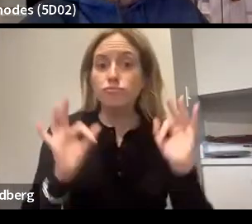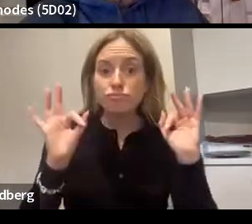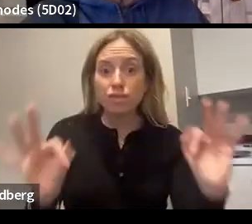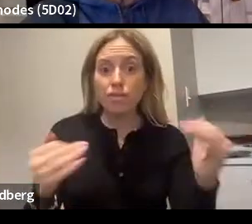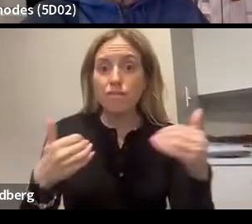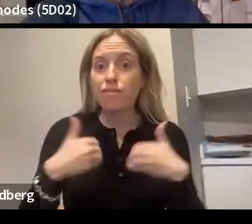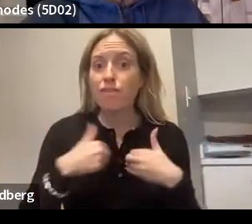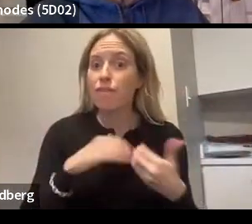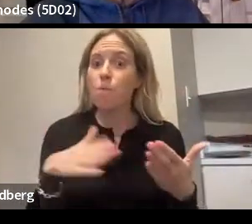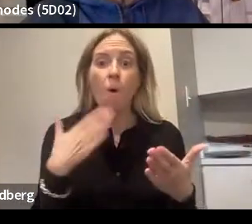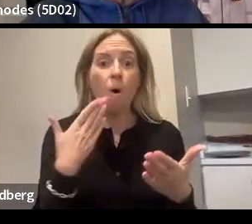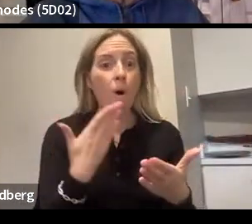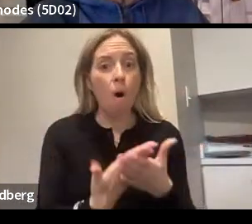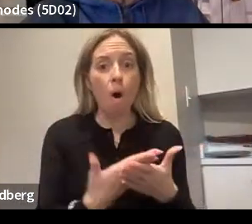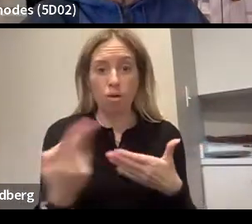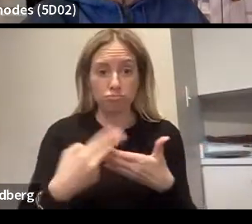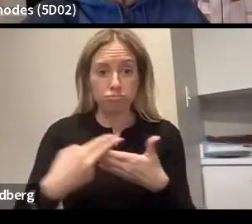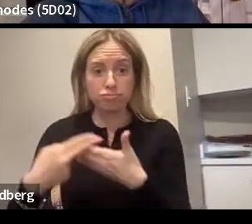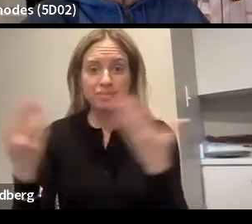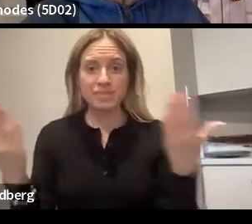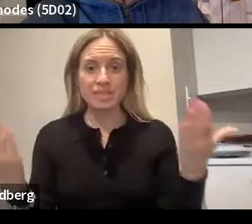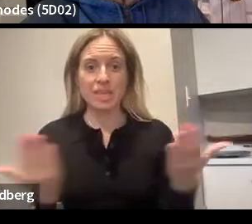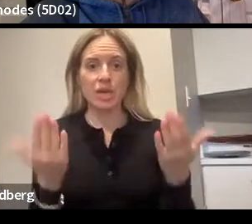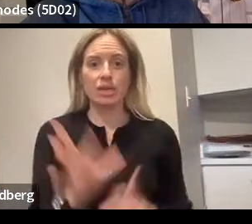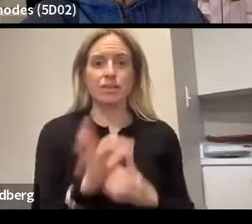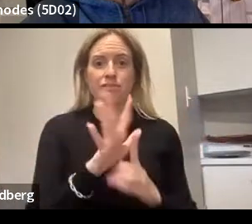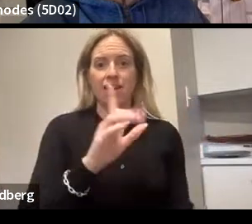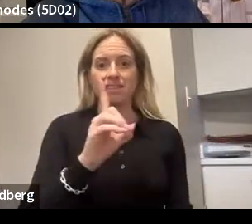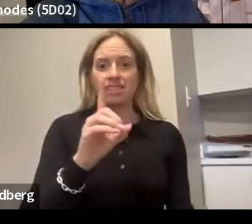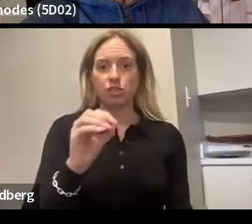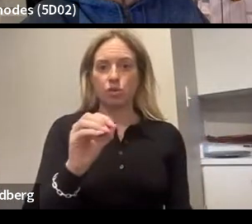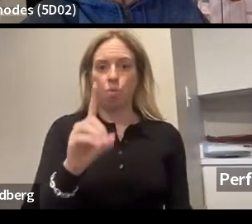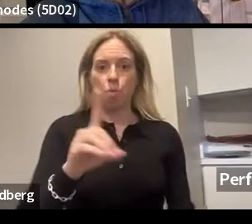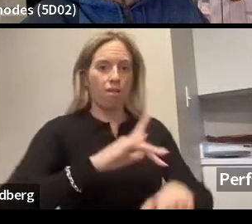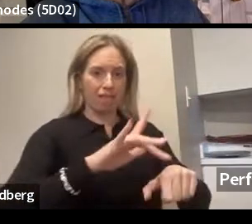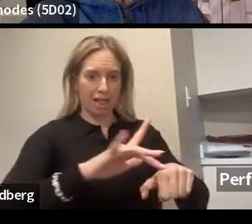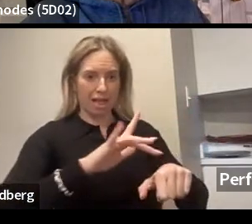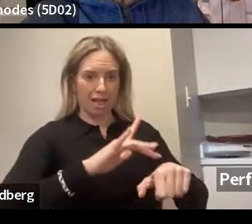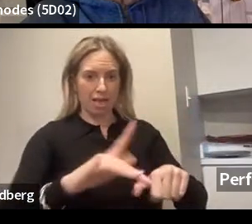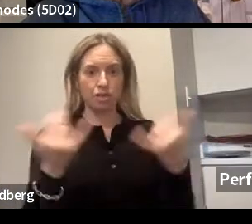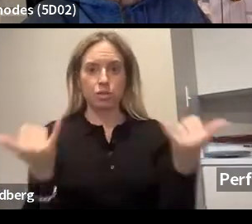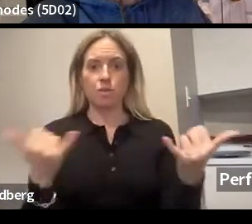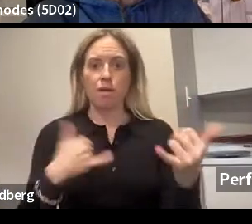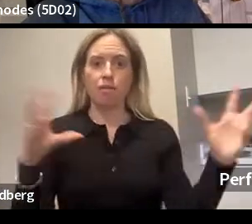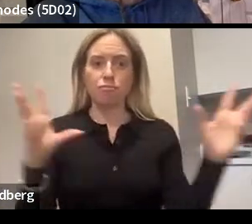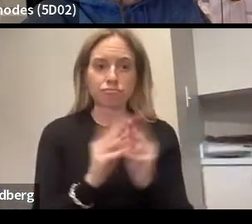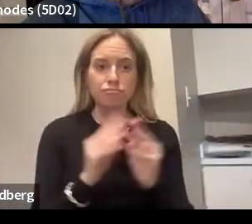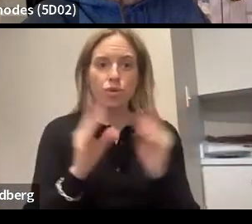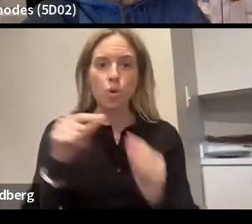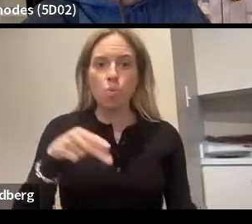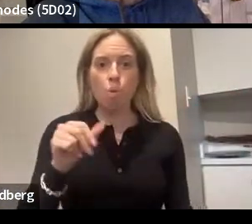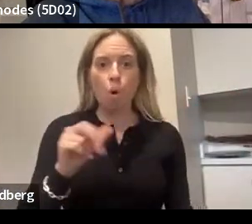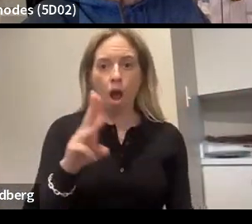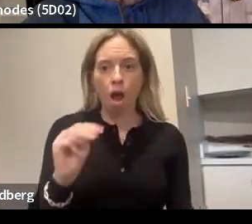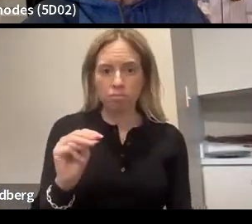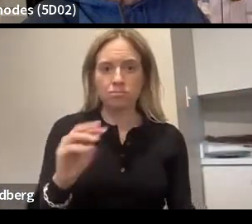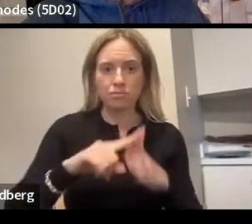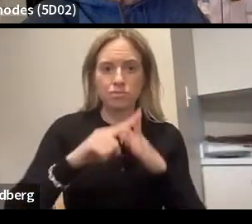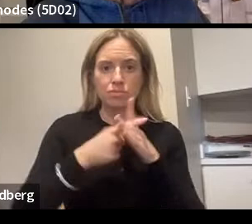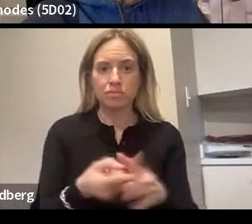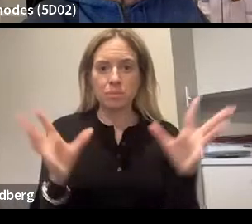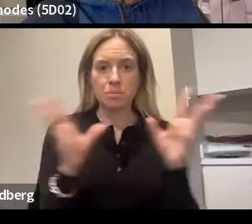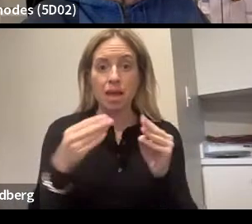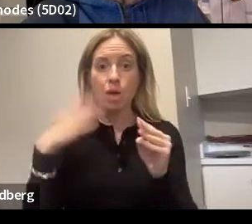have everyone present, excluding 5D01, which is vacant. We have quorum tonight. I'm going to go ahead and ask